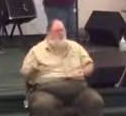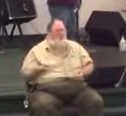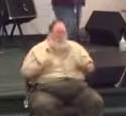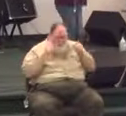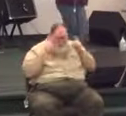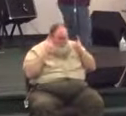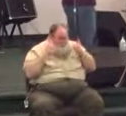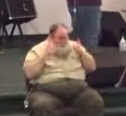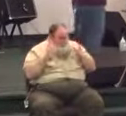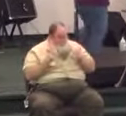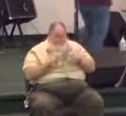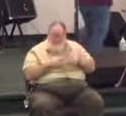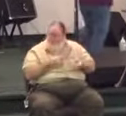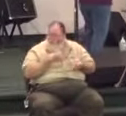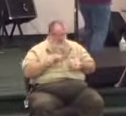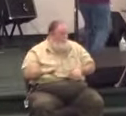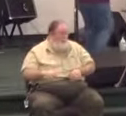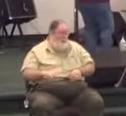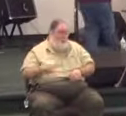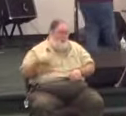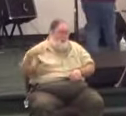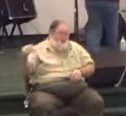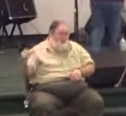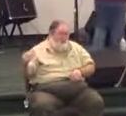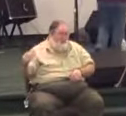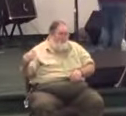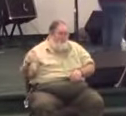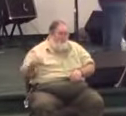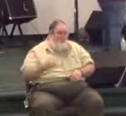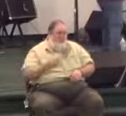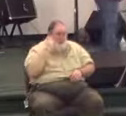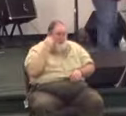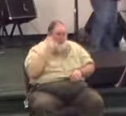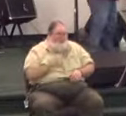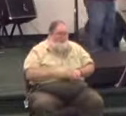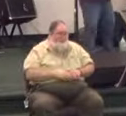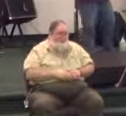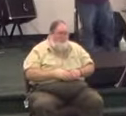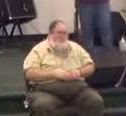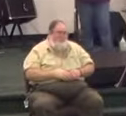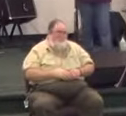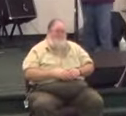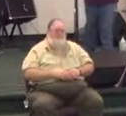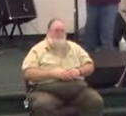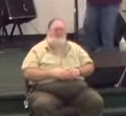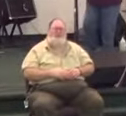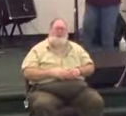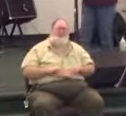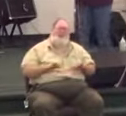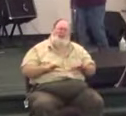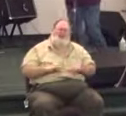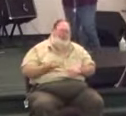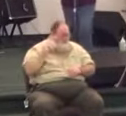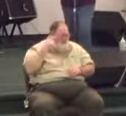oh, Lord, how can I face another day? And it says here He's our strength in the